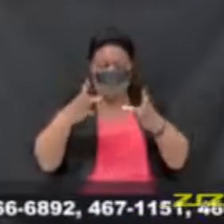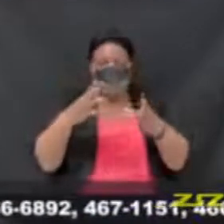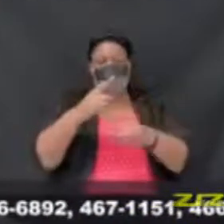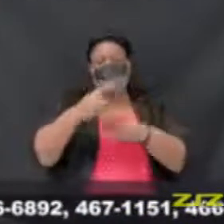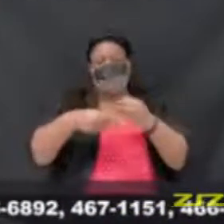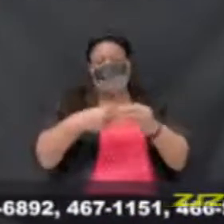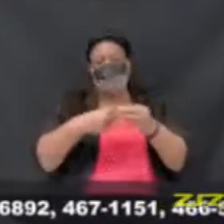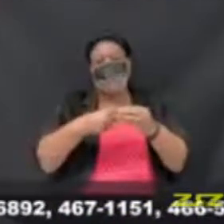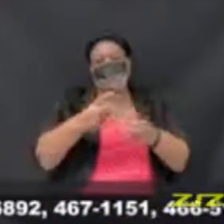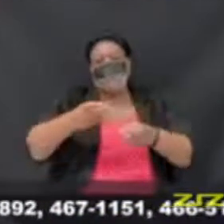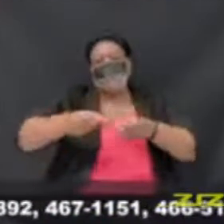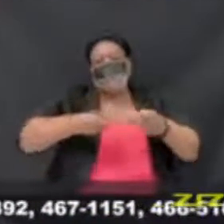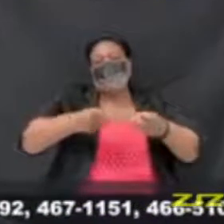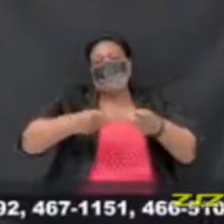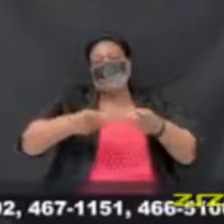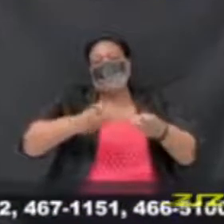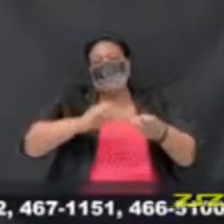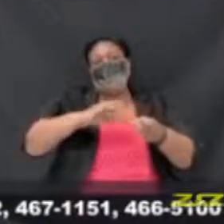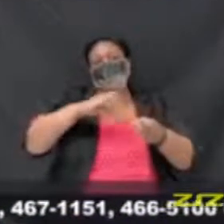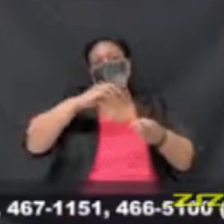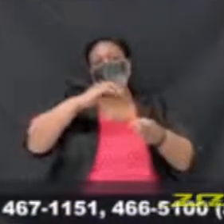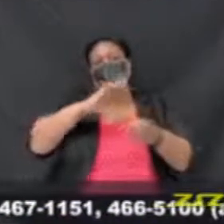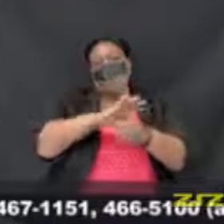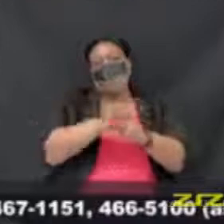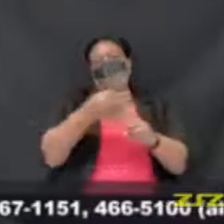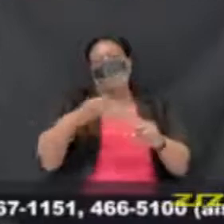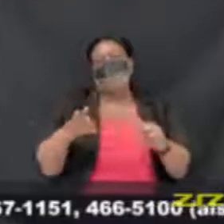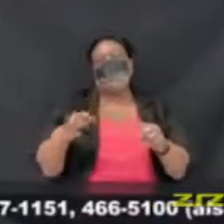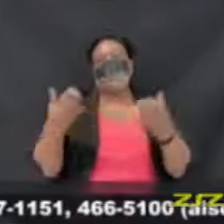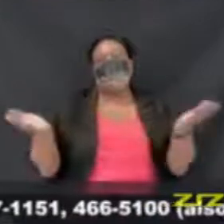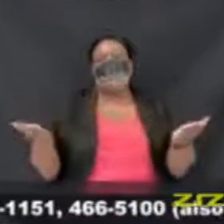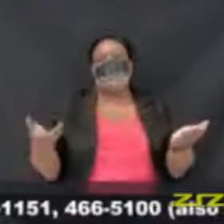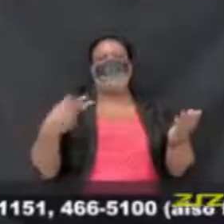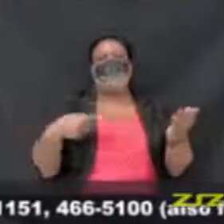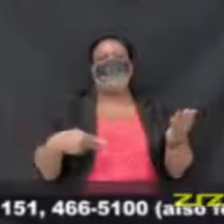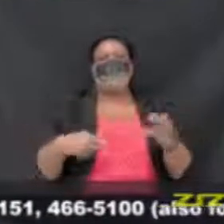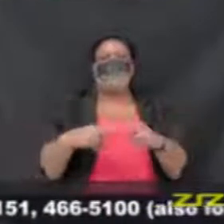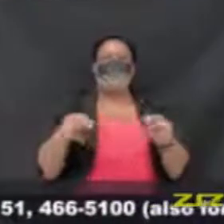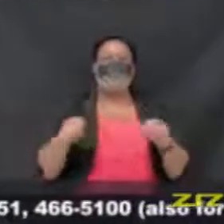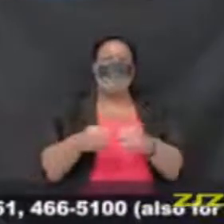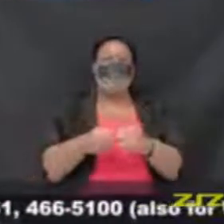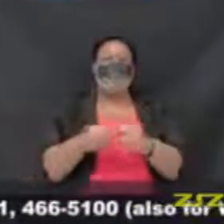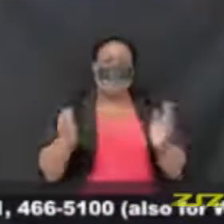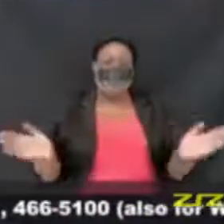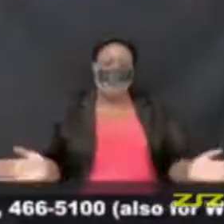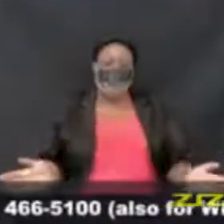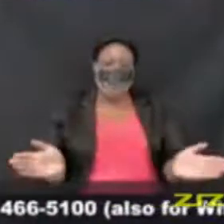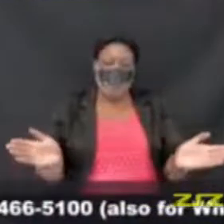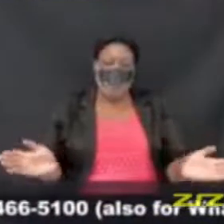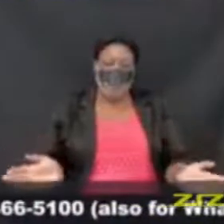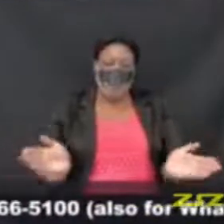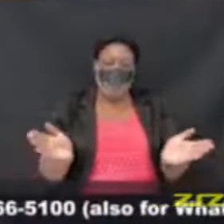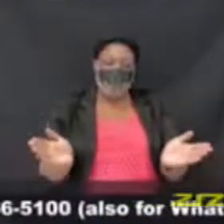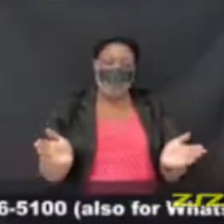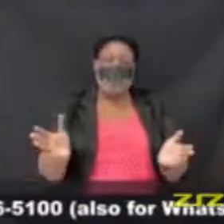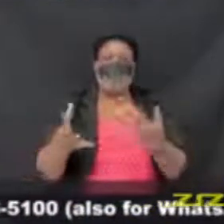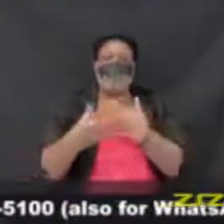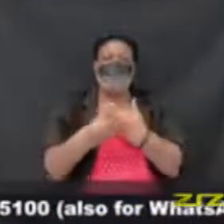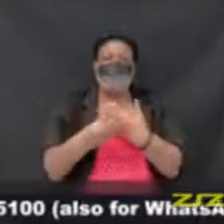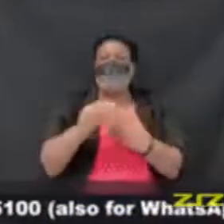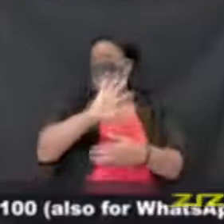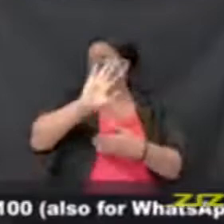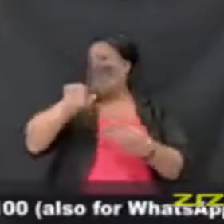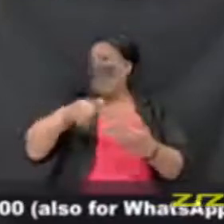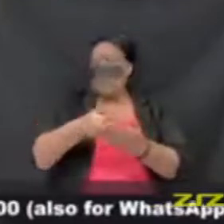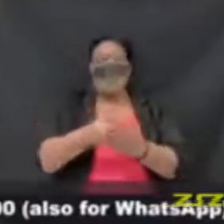of the COVID-19 pandemic here in the Federation. We continue to urge you to follow all the protocols to keep you,